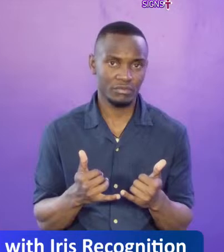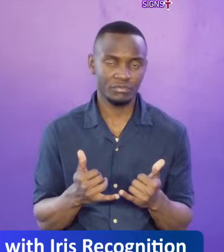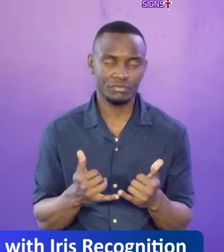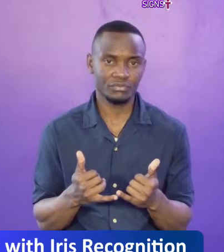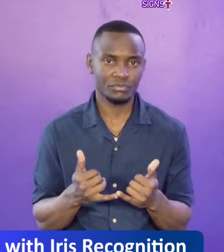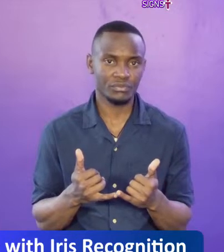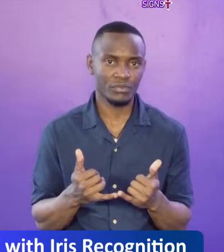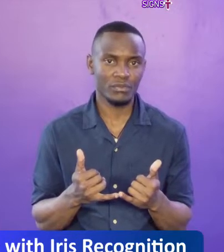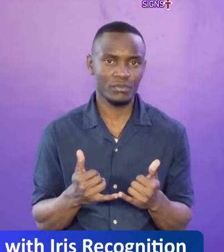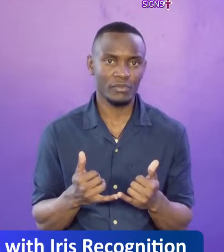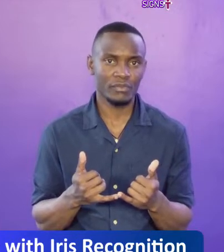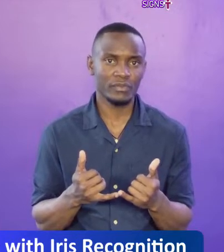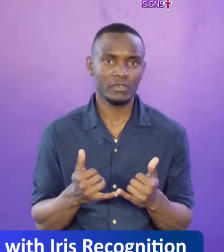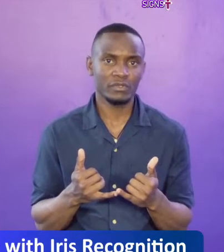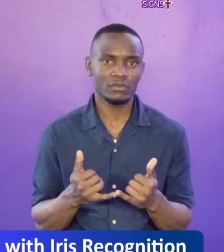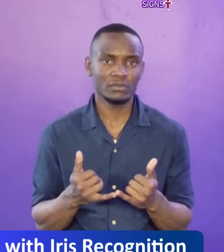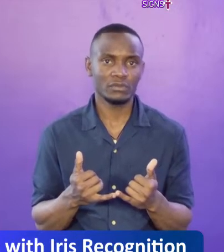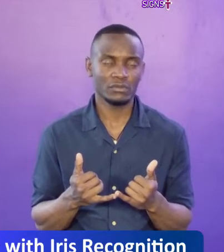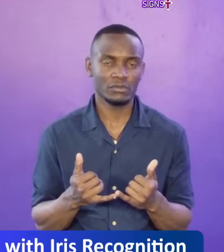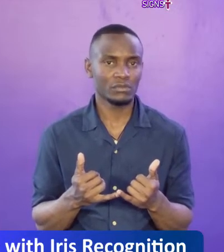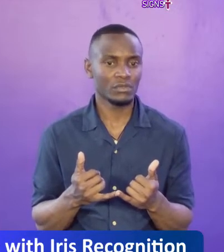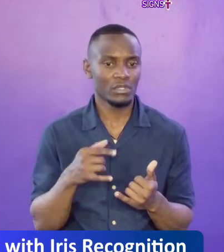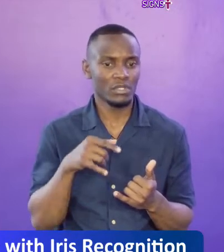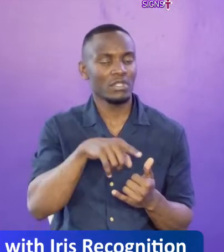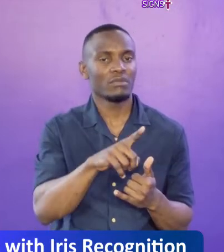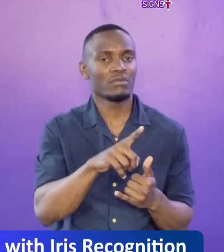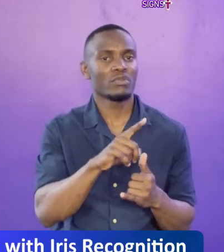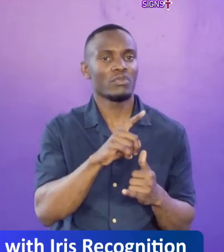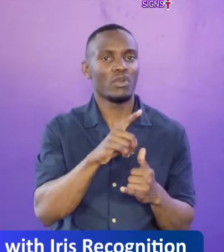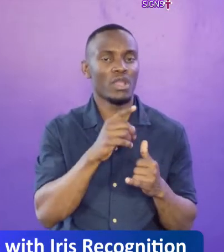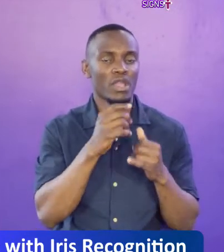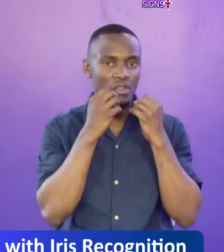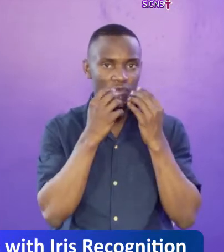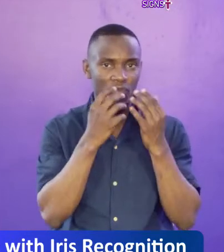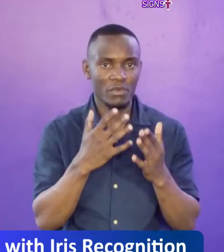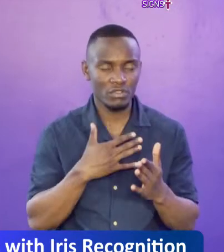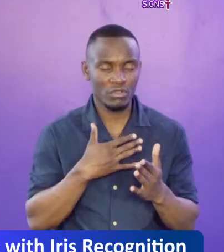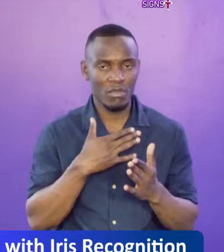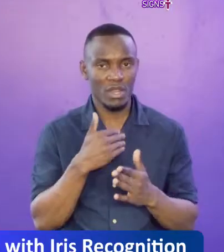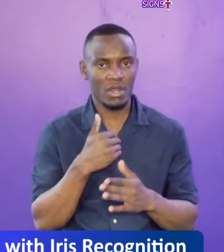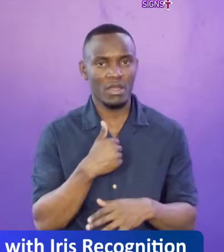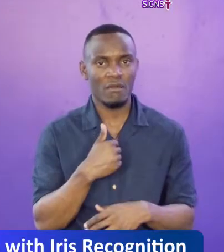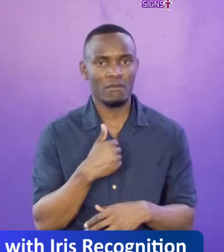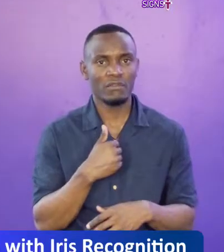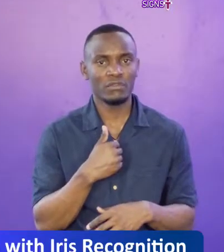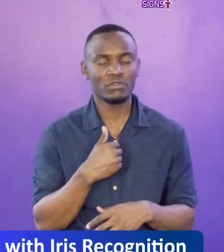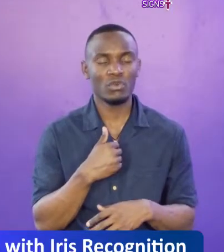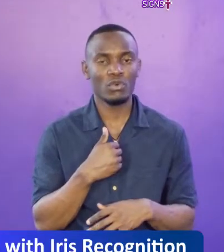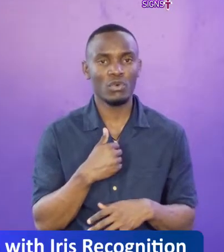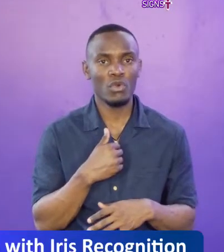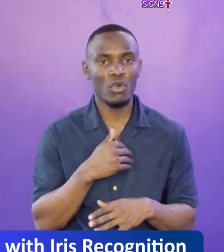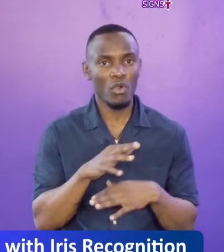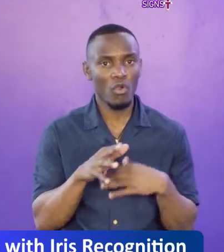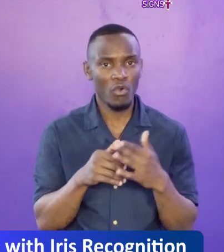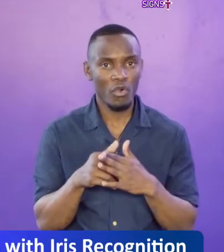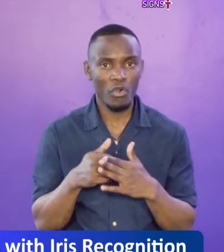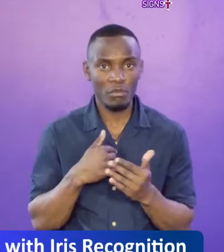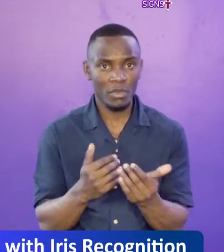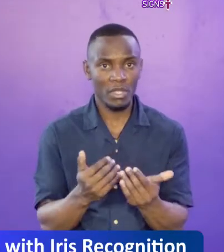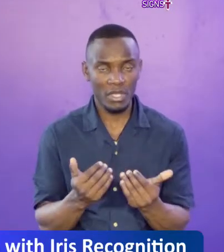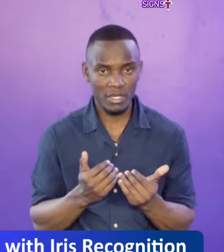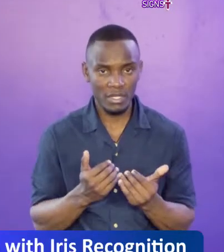am today, Yeah. they already have my details. So all that I need when, let's say, 2027 arrives, Yeah. I will only need